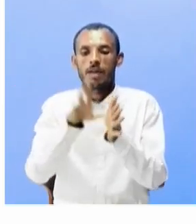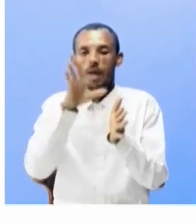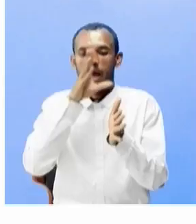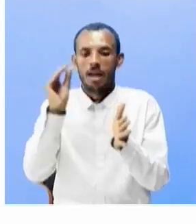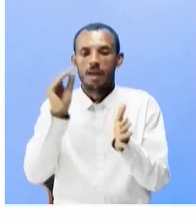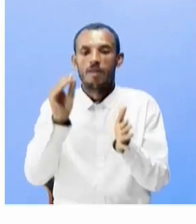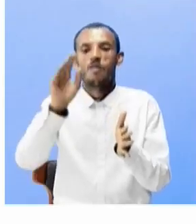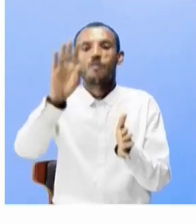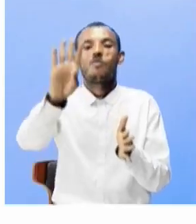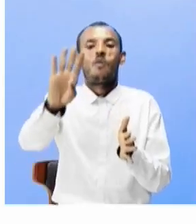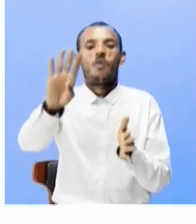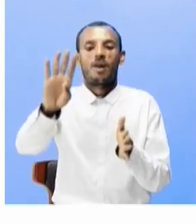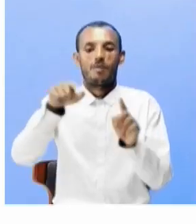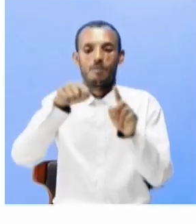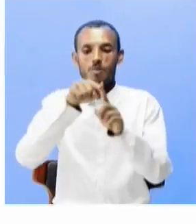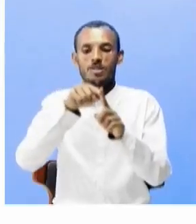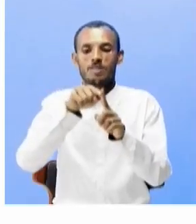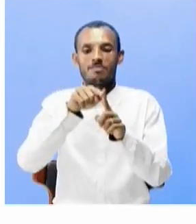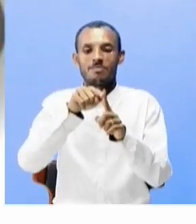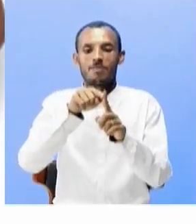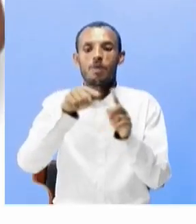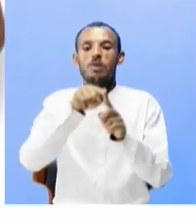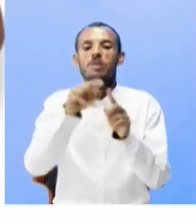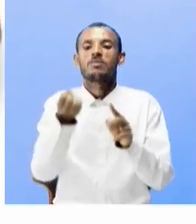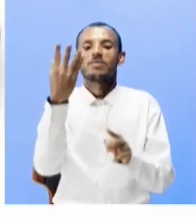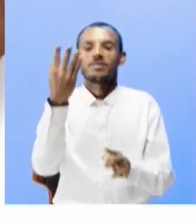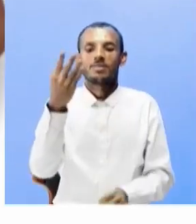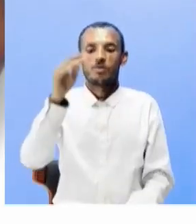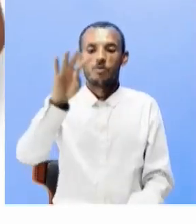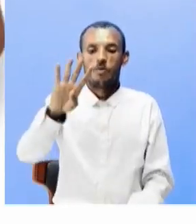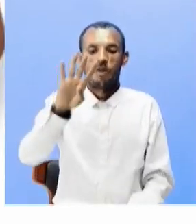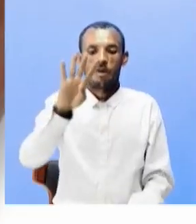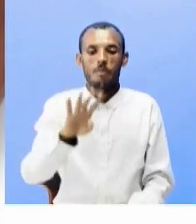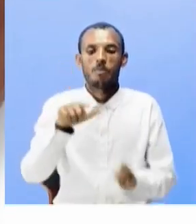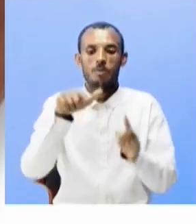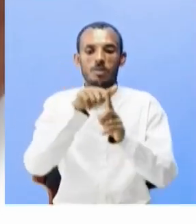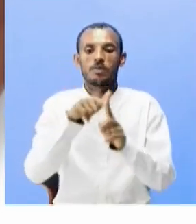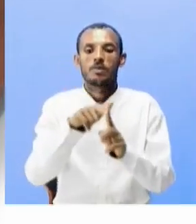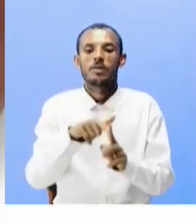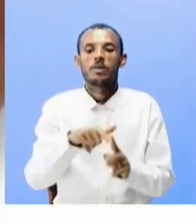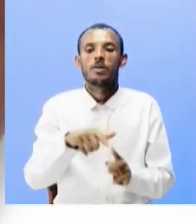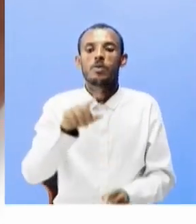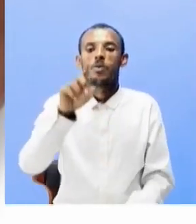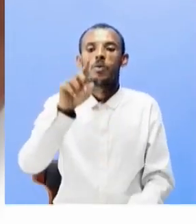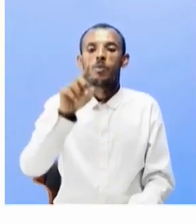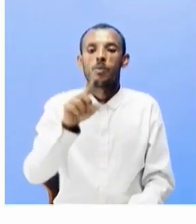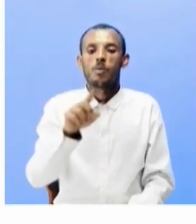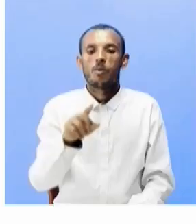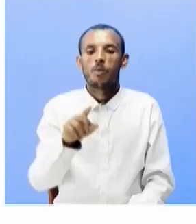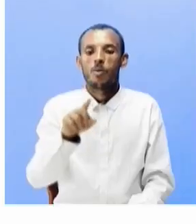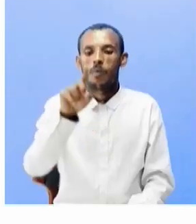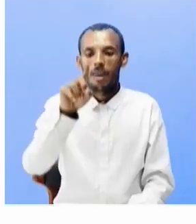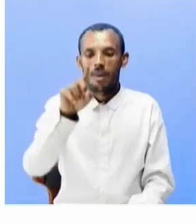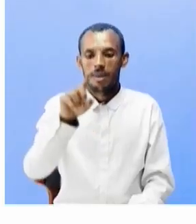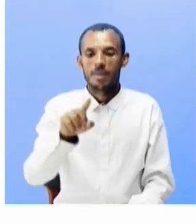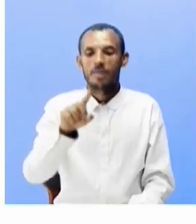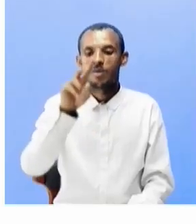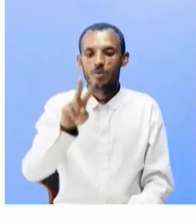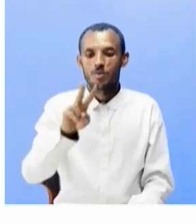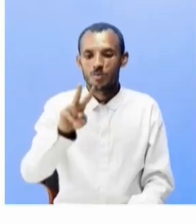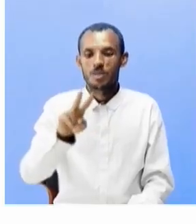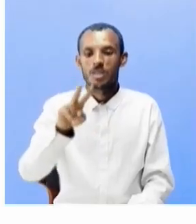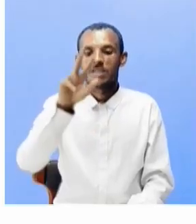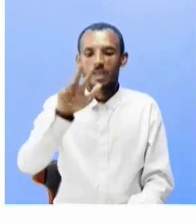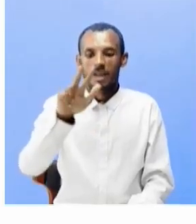is 4, it's positive. 4. How many positives do we have? 4 positives. So, 1,